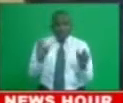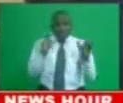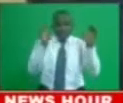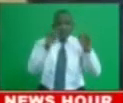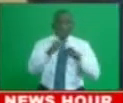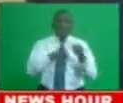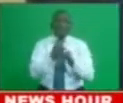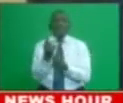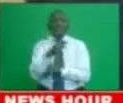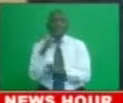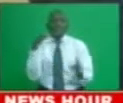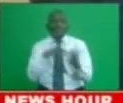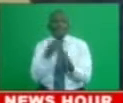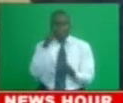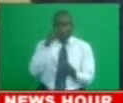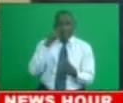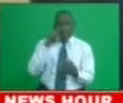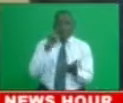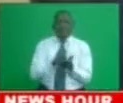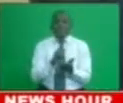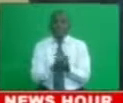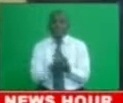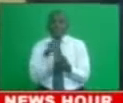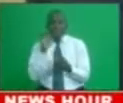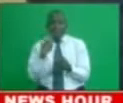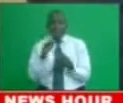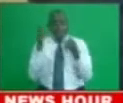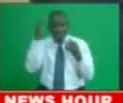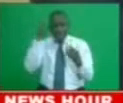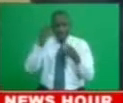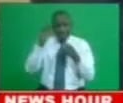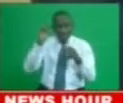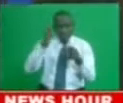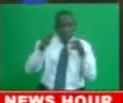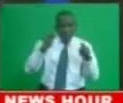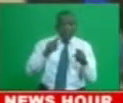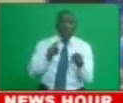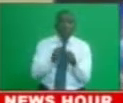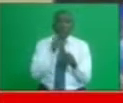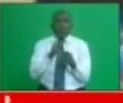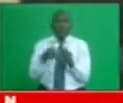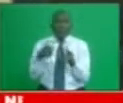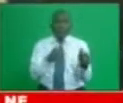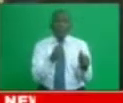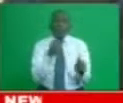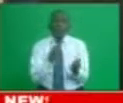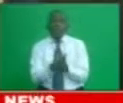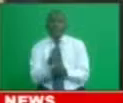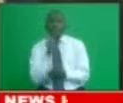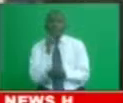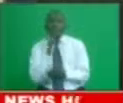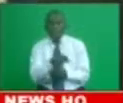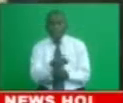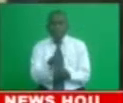International Day on Anti-Corruption, saying the heads of public establishments who do not comply with NACAP